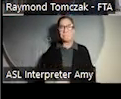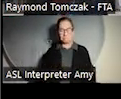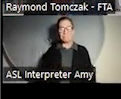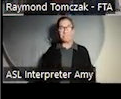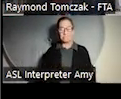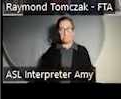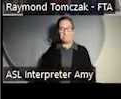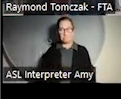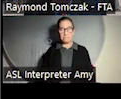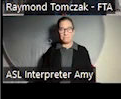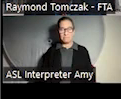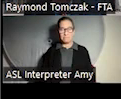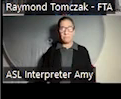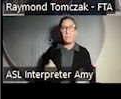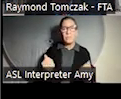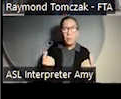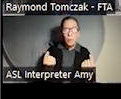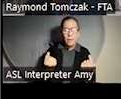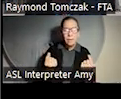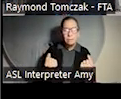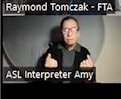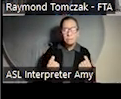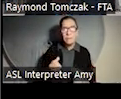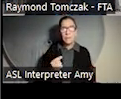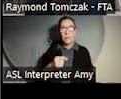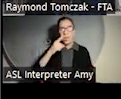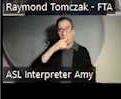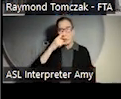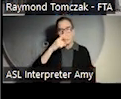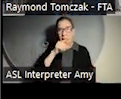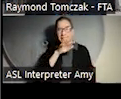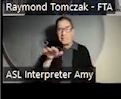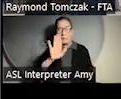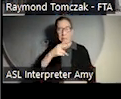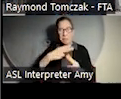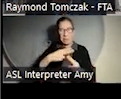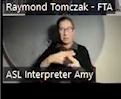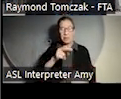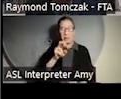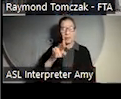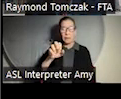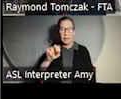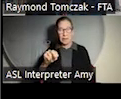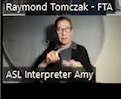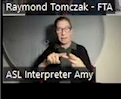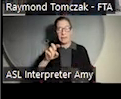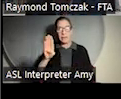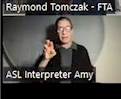time. What's that? If you could spell it, please, for the stenographer, and then I'll start. Okay, it's Ryan, R-Y-A-N,